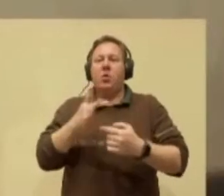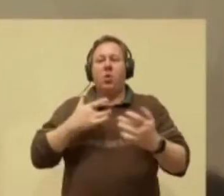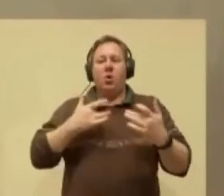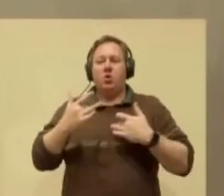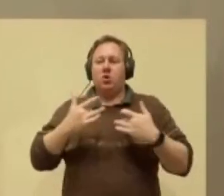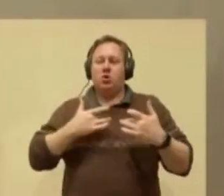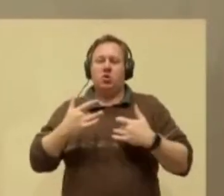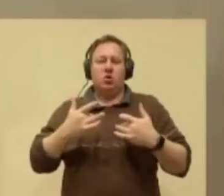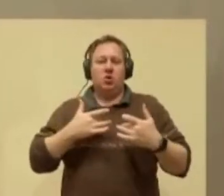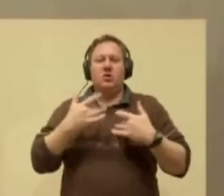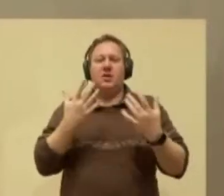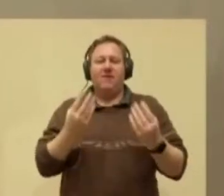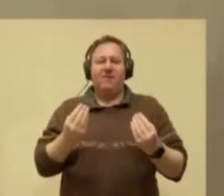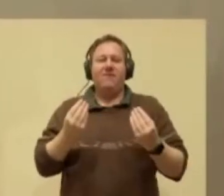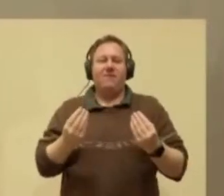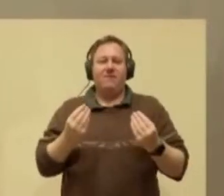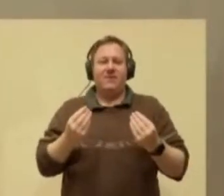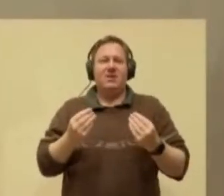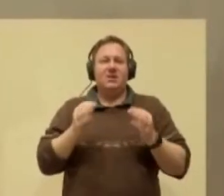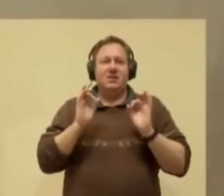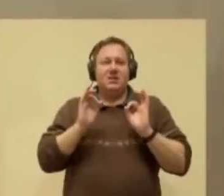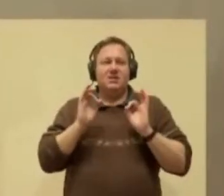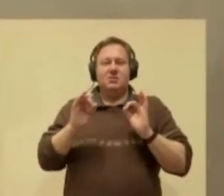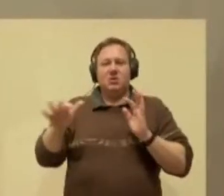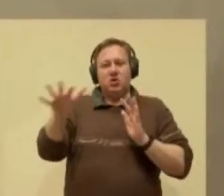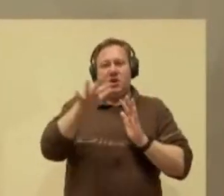especially in the level that you must